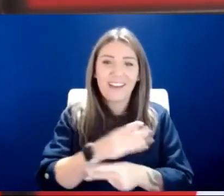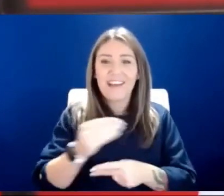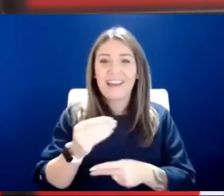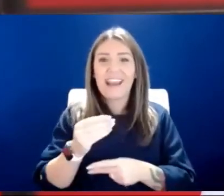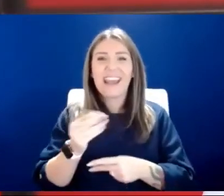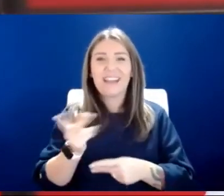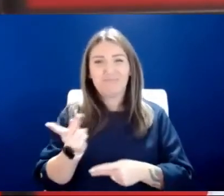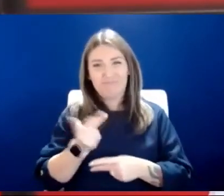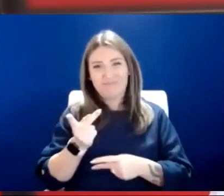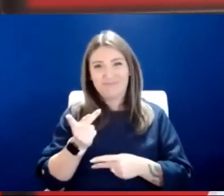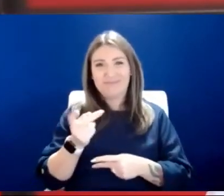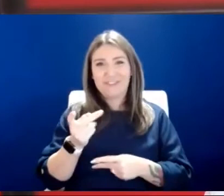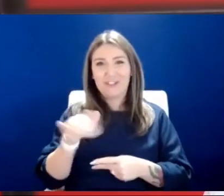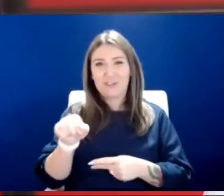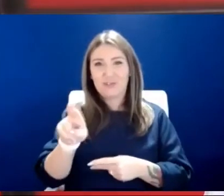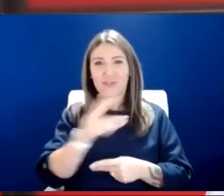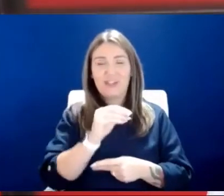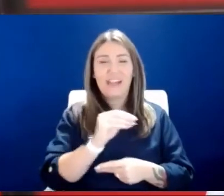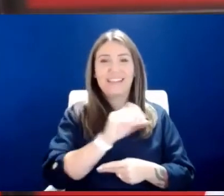I